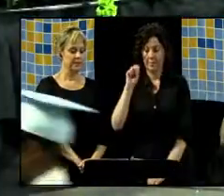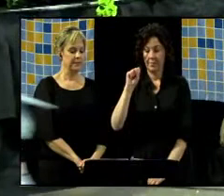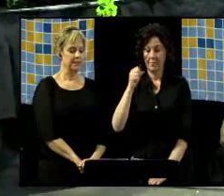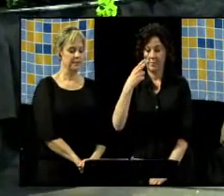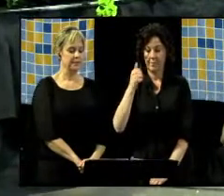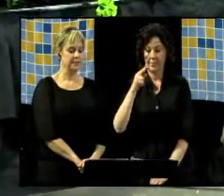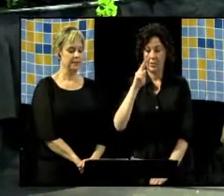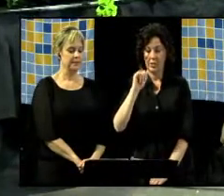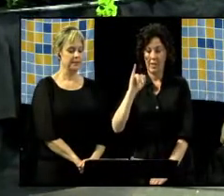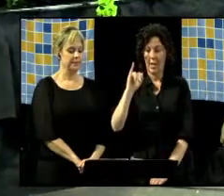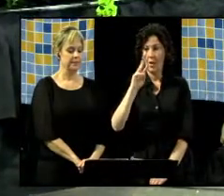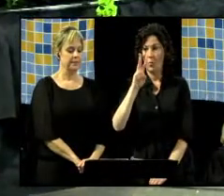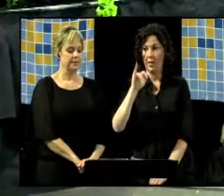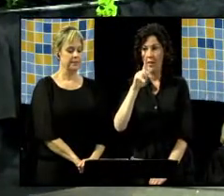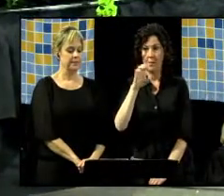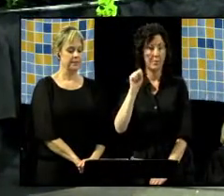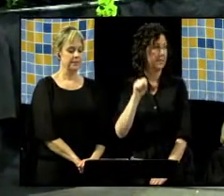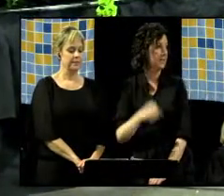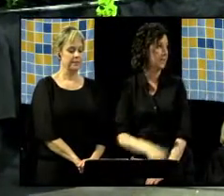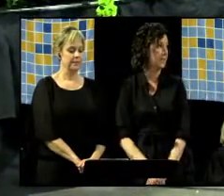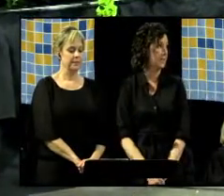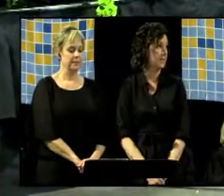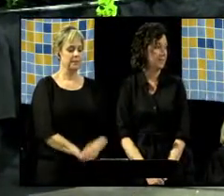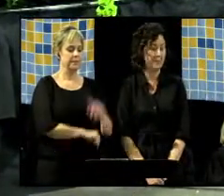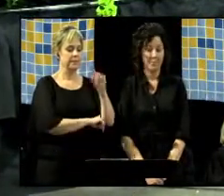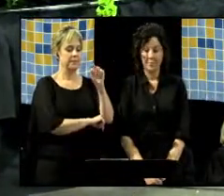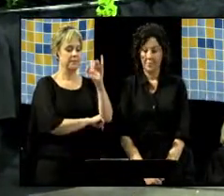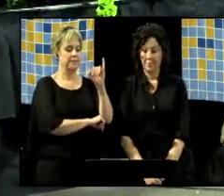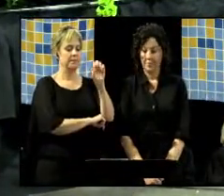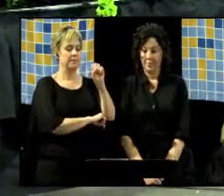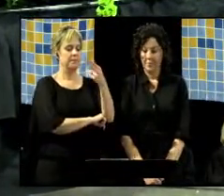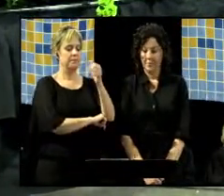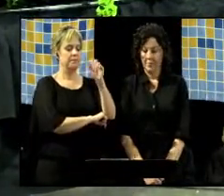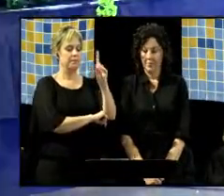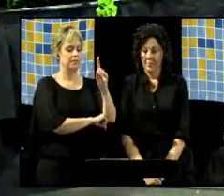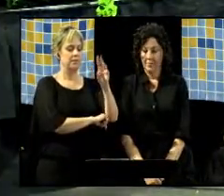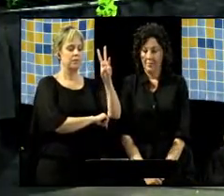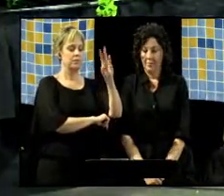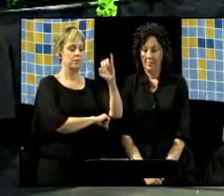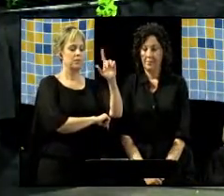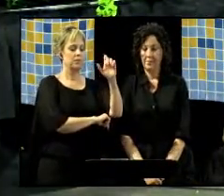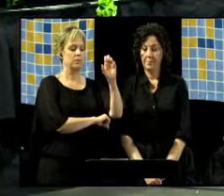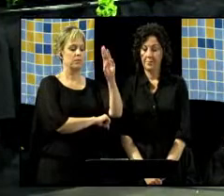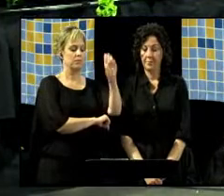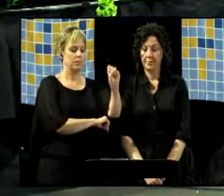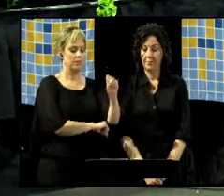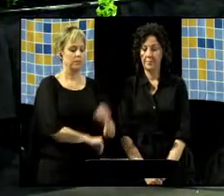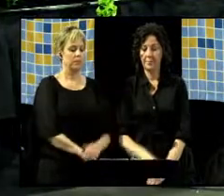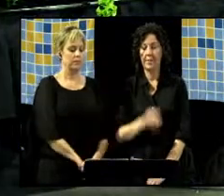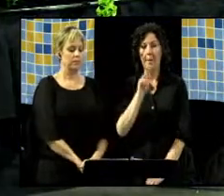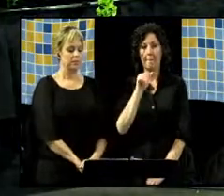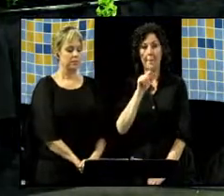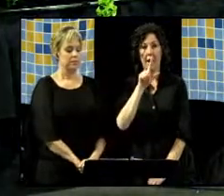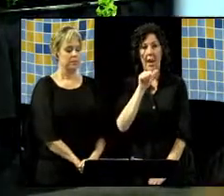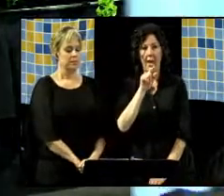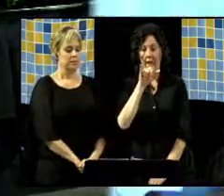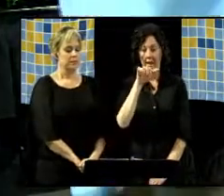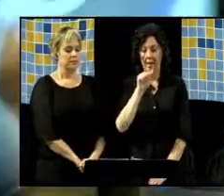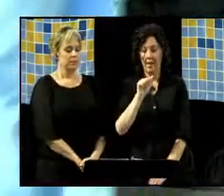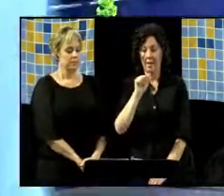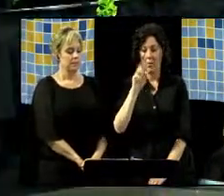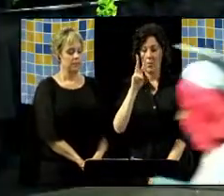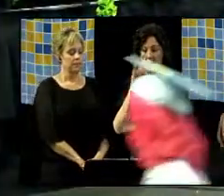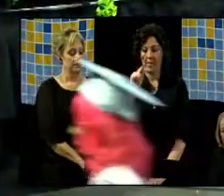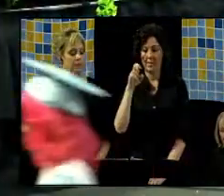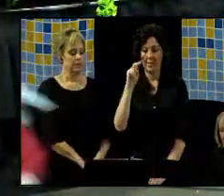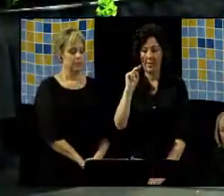Shanai Shalay Williams, Tyshad Javon Williams, Malaya Adriana